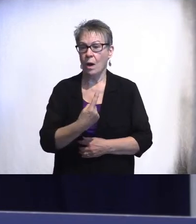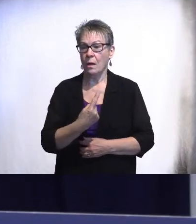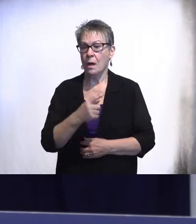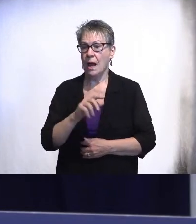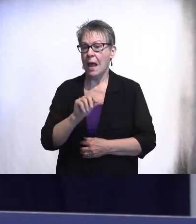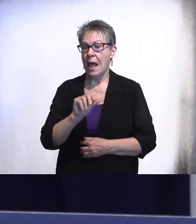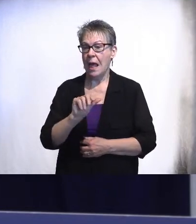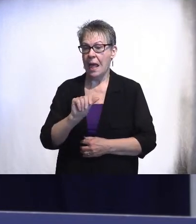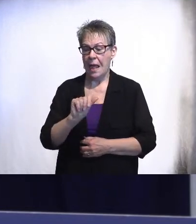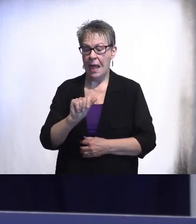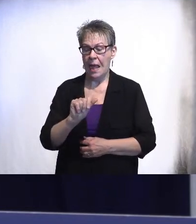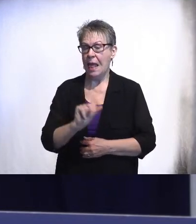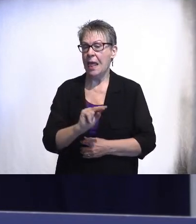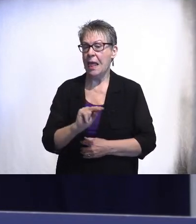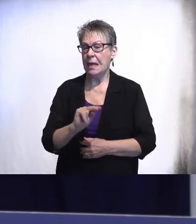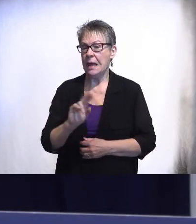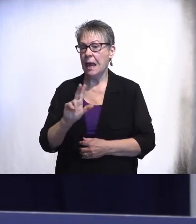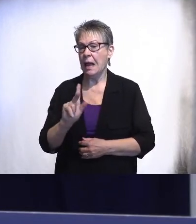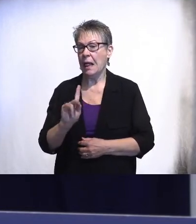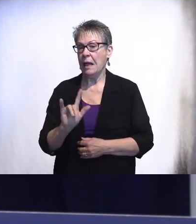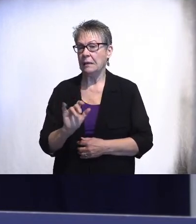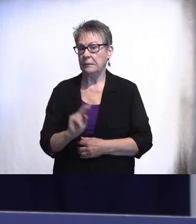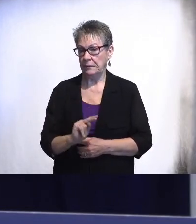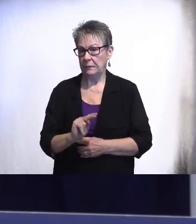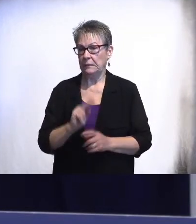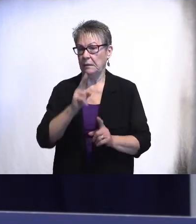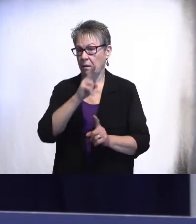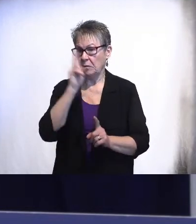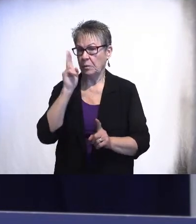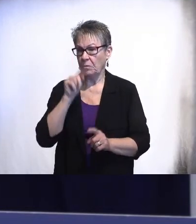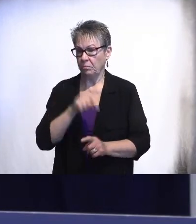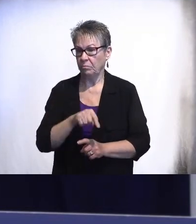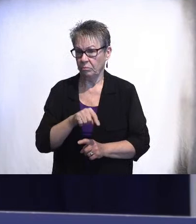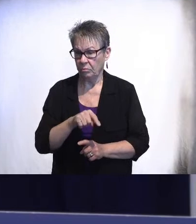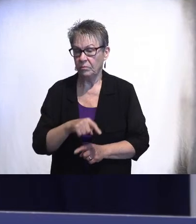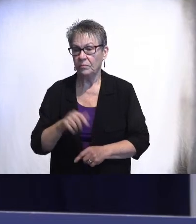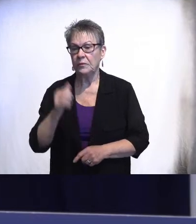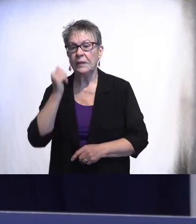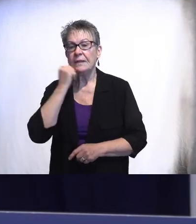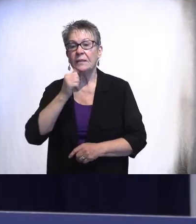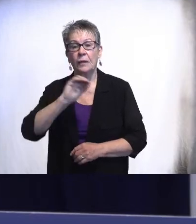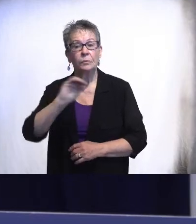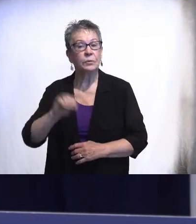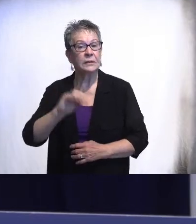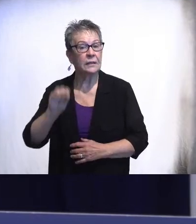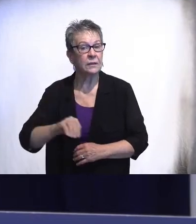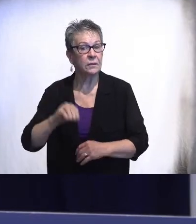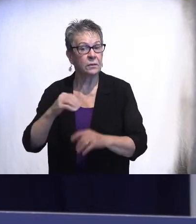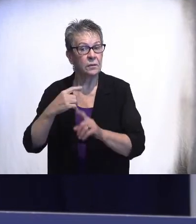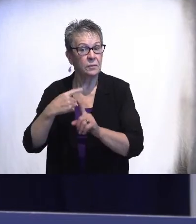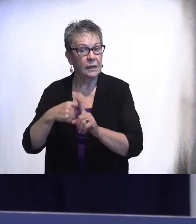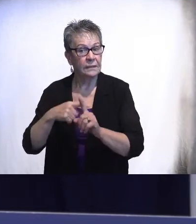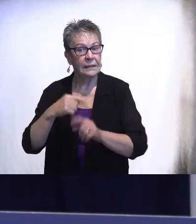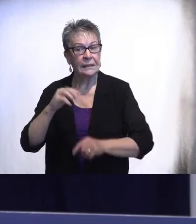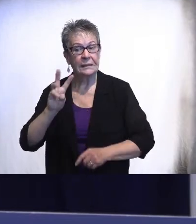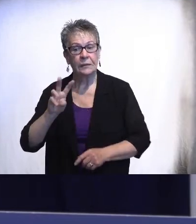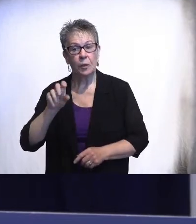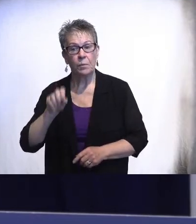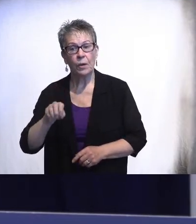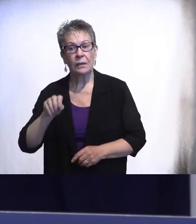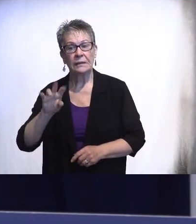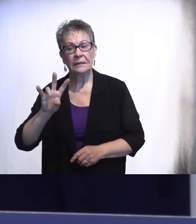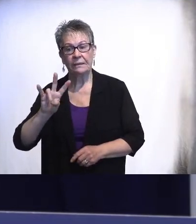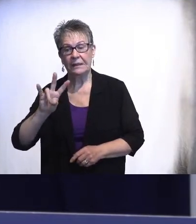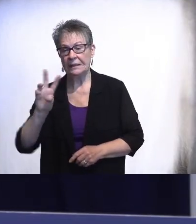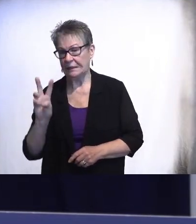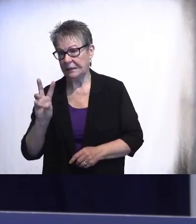daily percent positivity as of February 3rd for New Jersey is 6.76%, the northern part of the